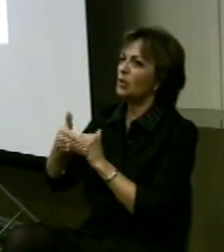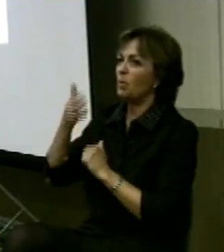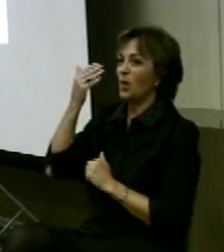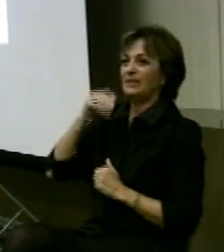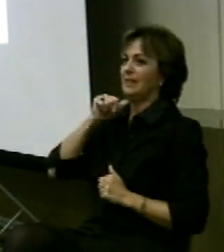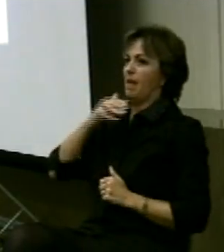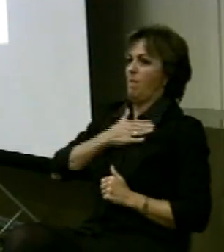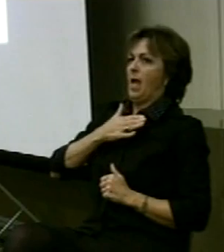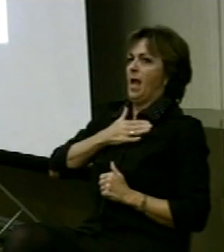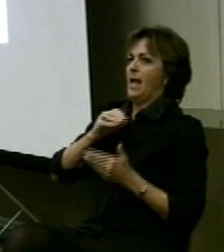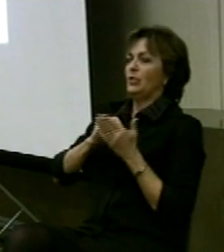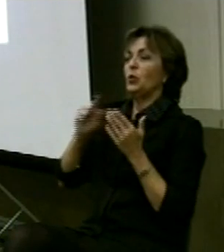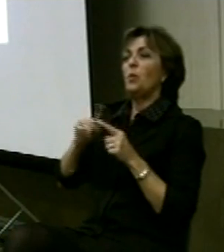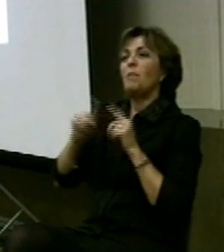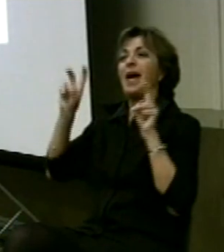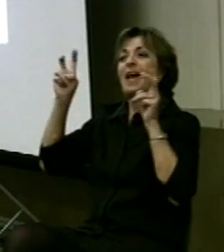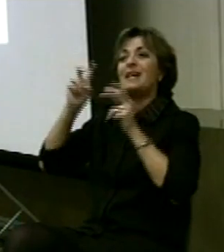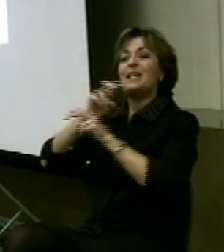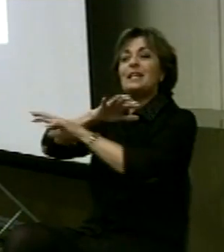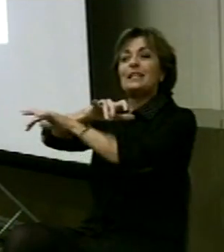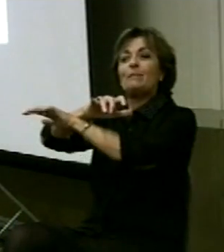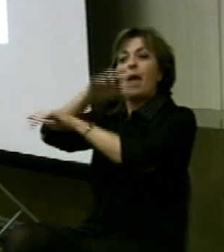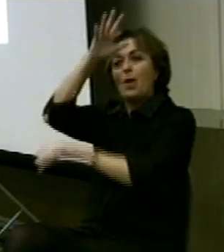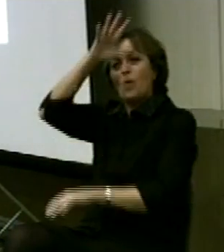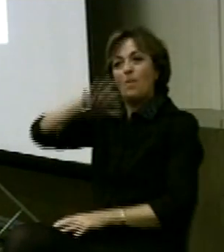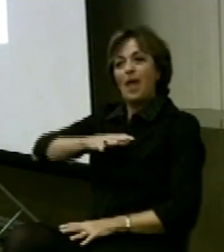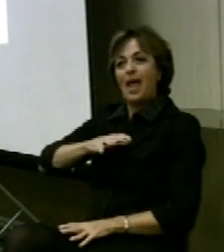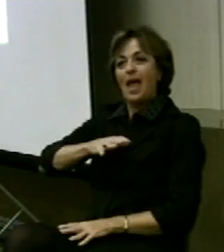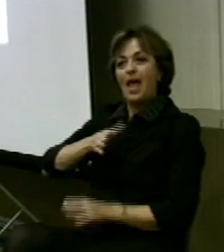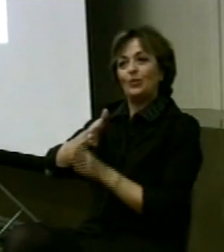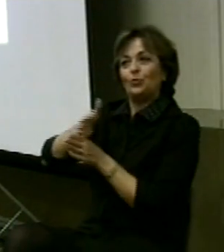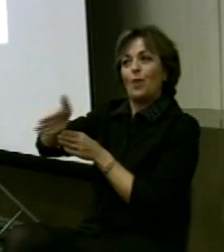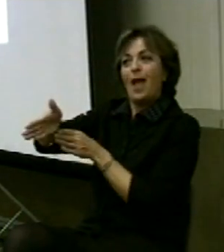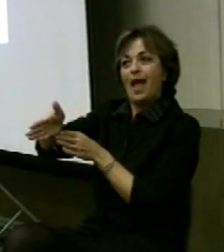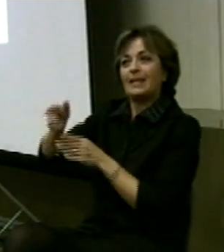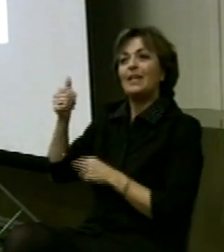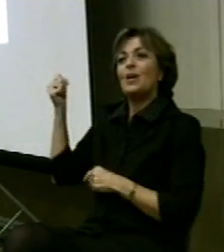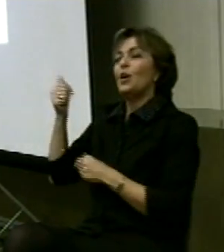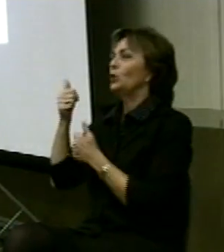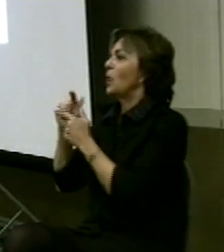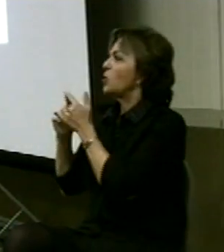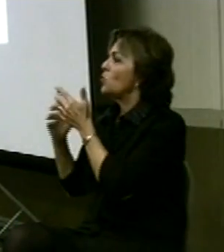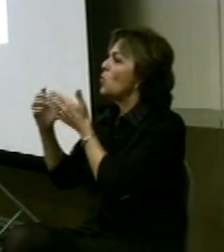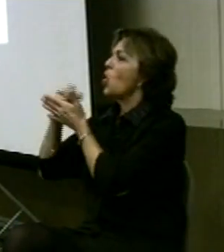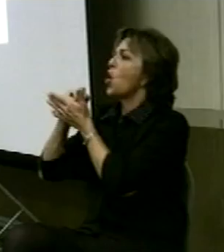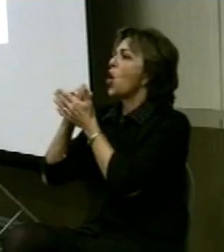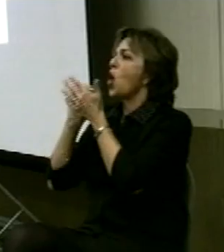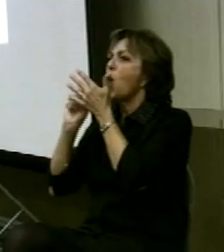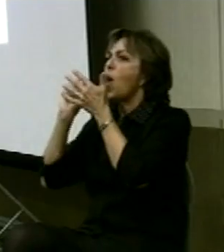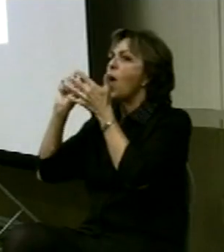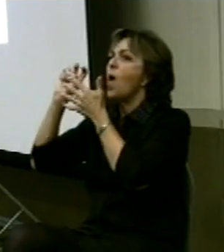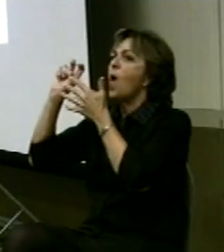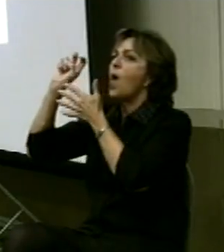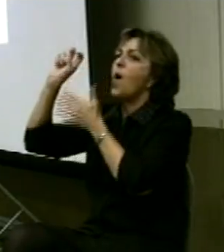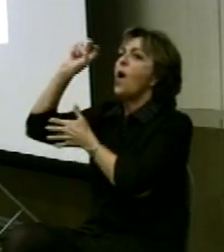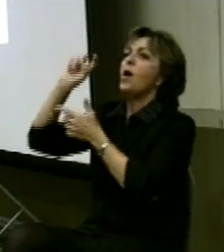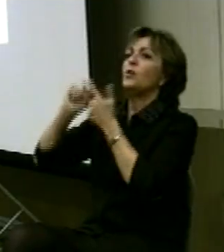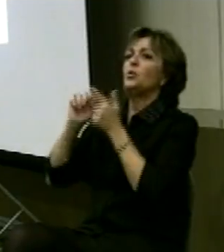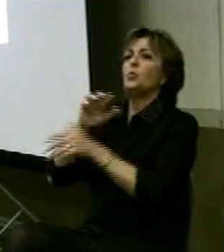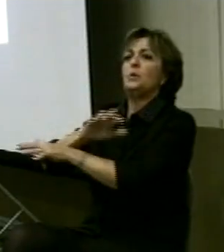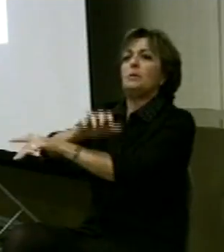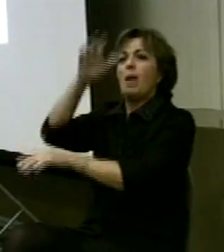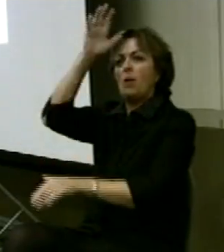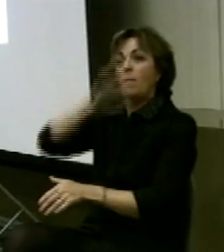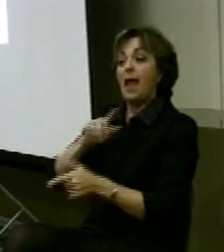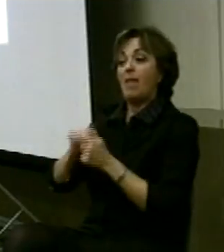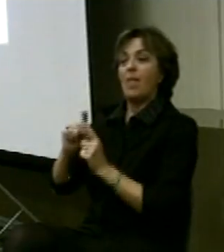but it's the Spider-Man track, and the student is trying to earn up his way to Spider-Man. At that point, he will be